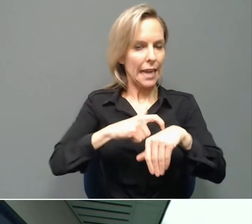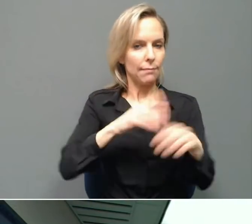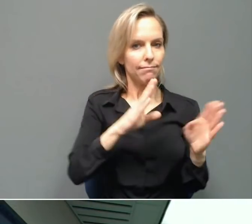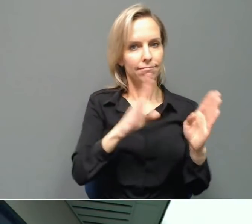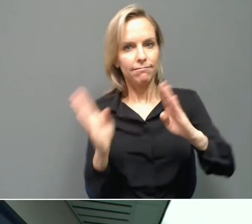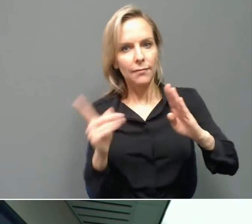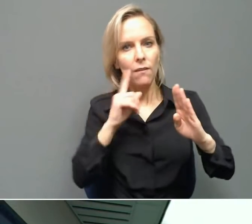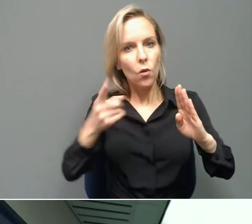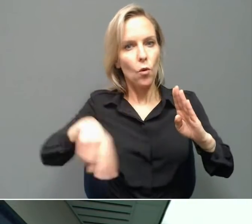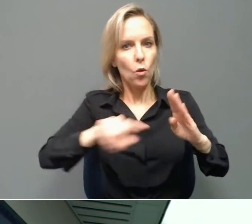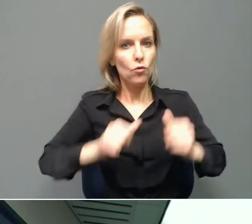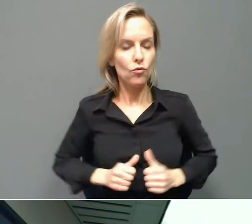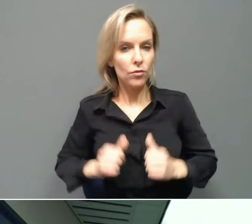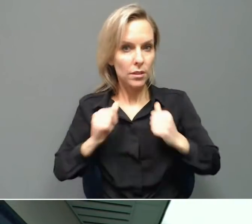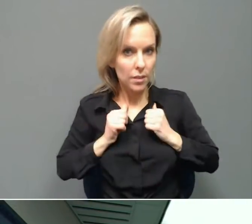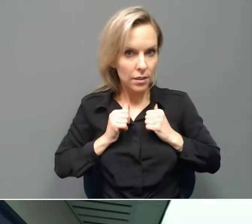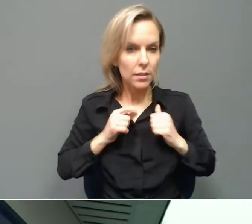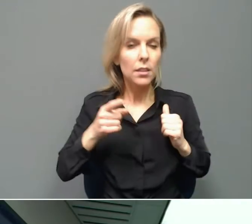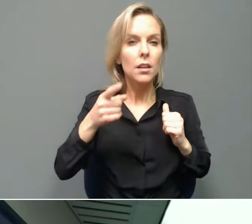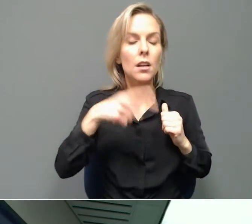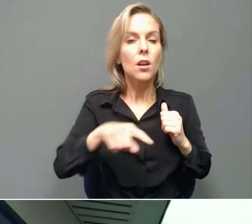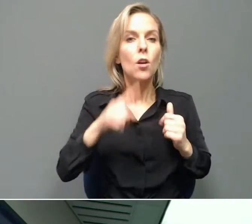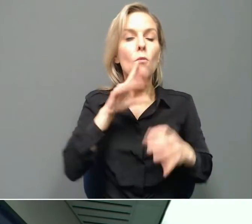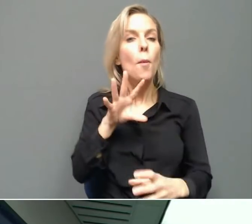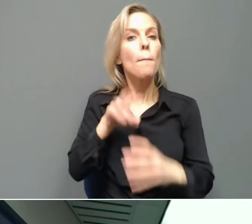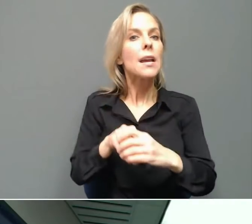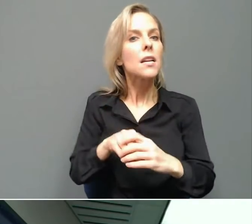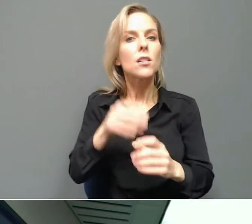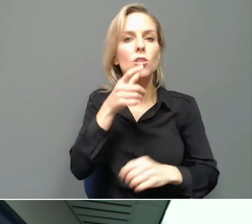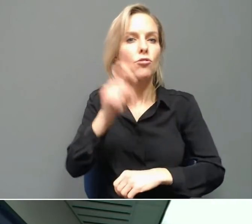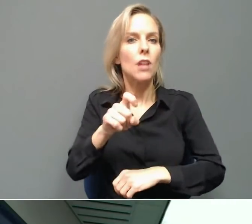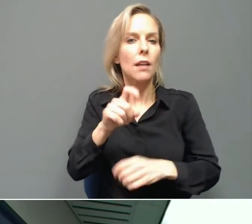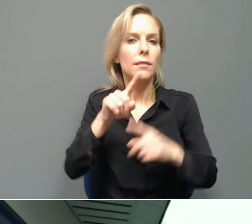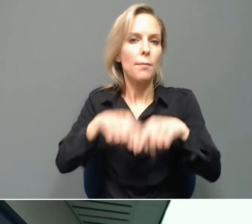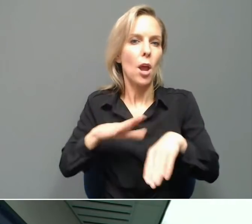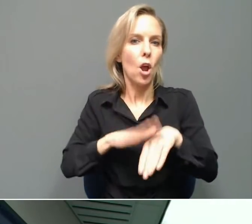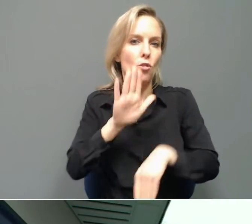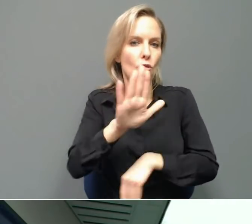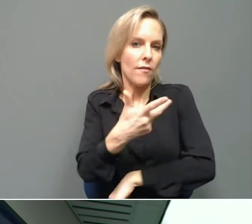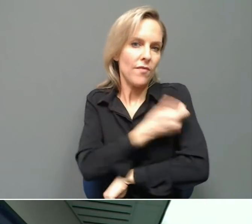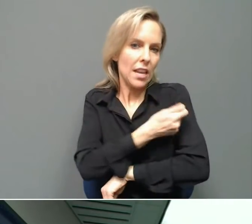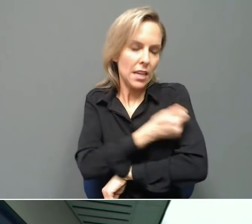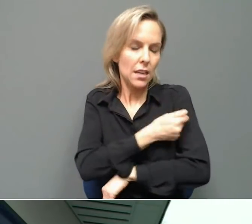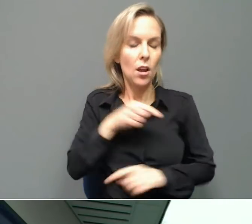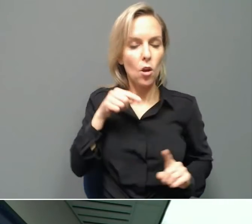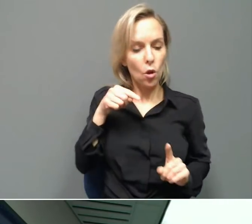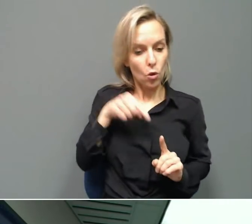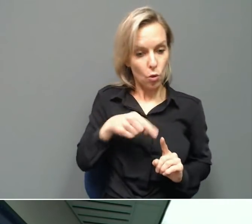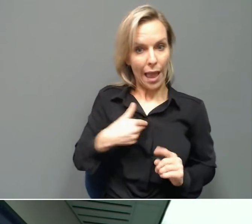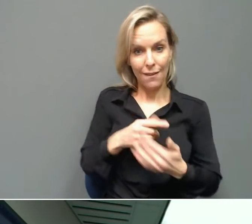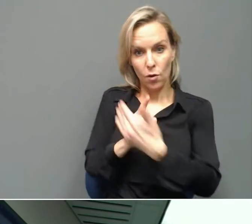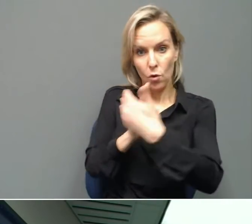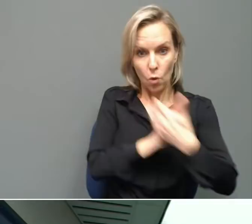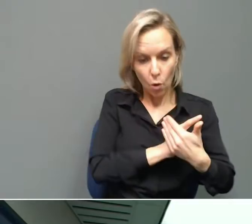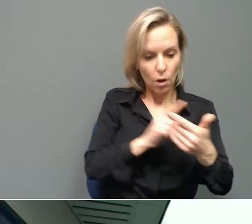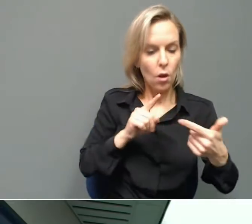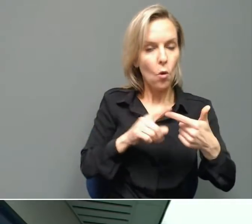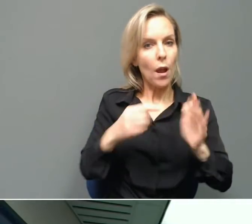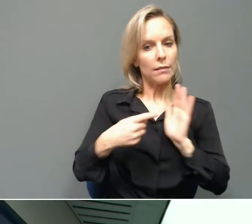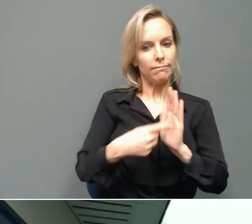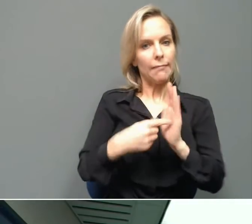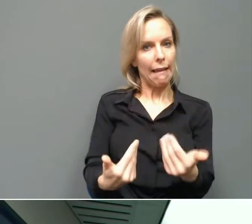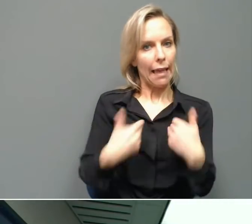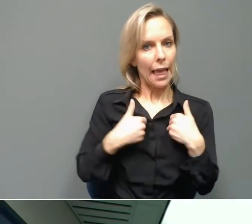dependent on vaccination status. Residents who are quarantined or have signs or symptoms of COVID-19 or have a